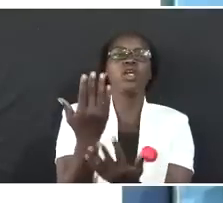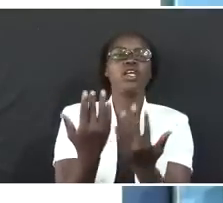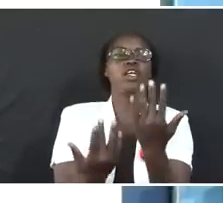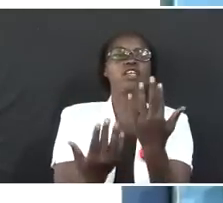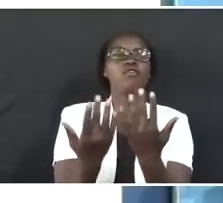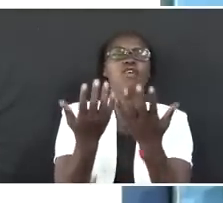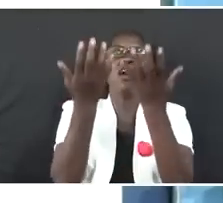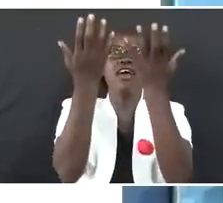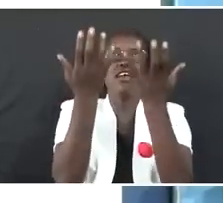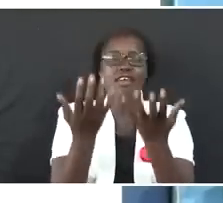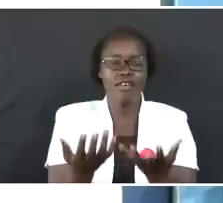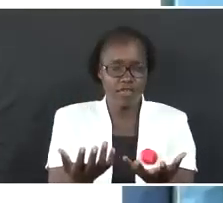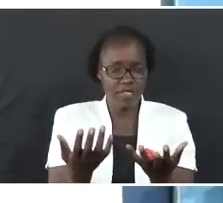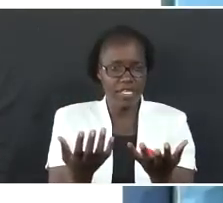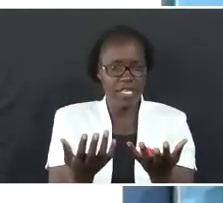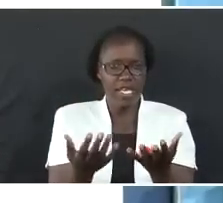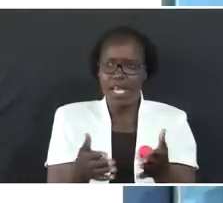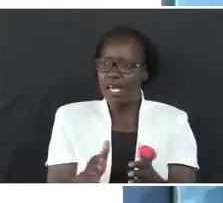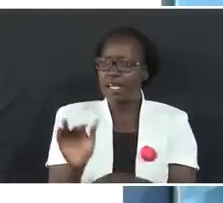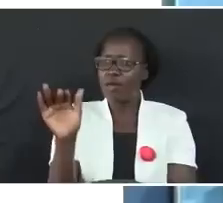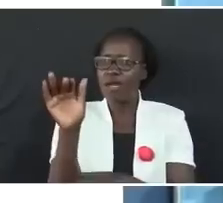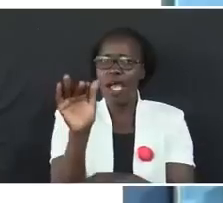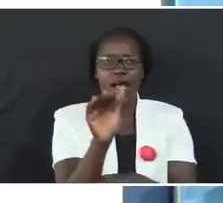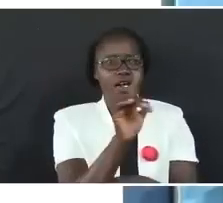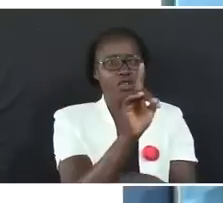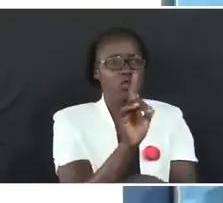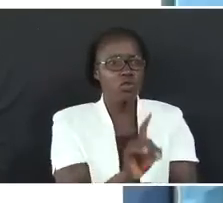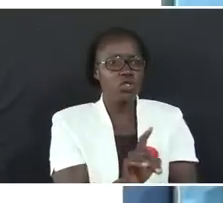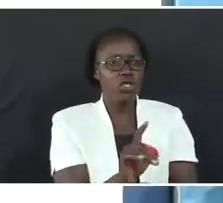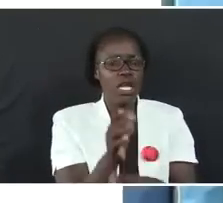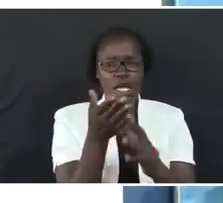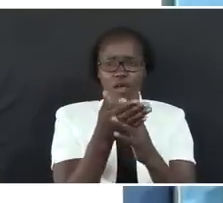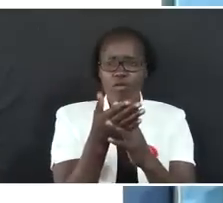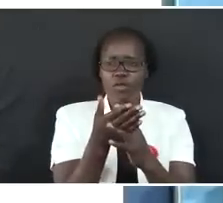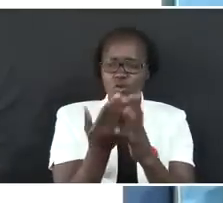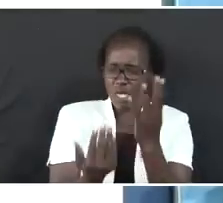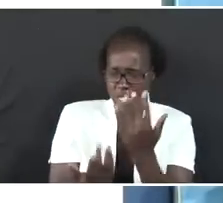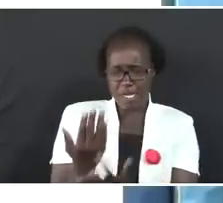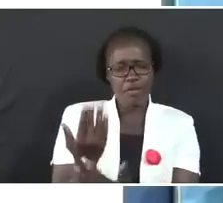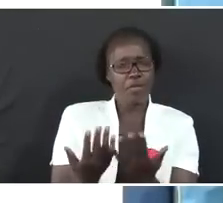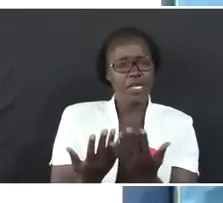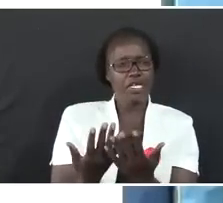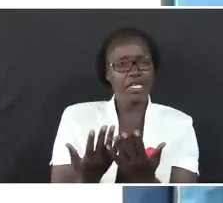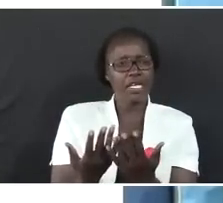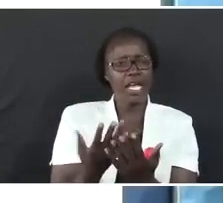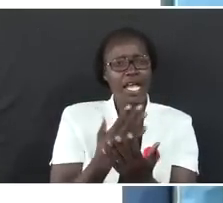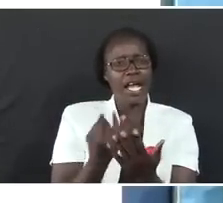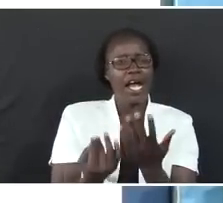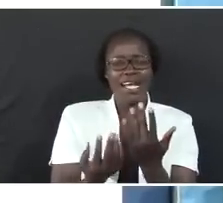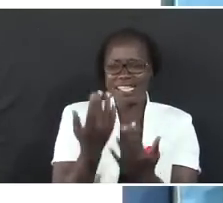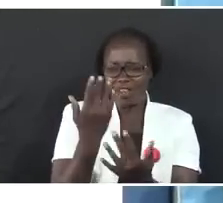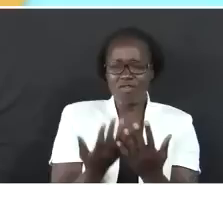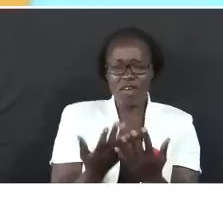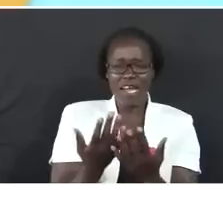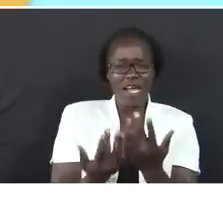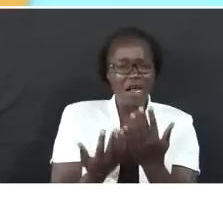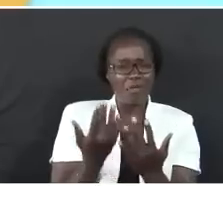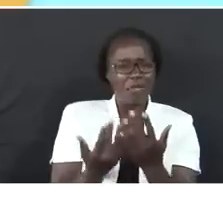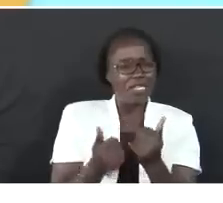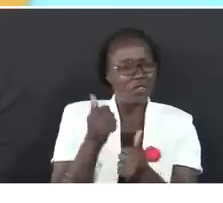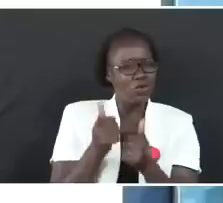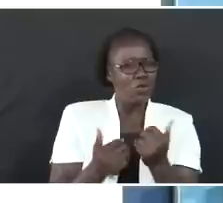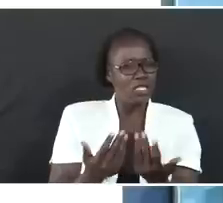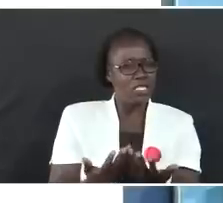brimstone. Allow me ask you a question. Between burning and the fire that burns, which one